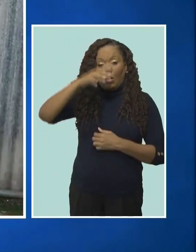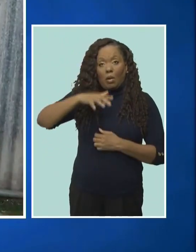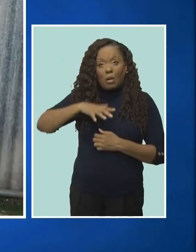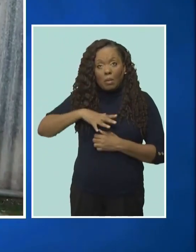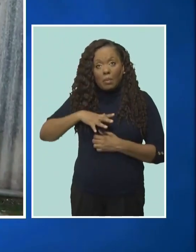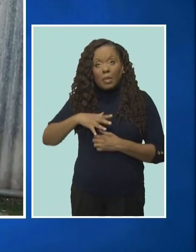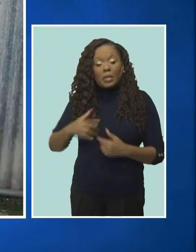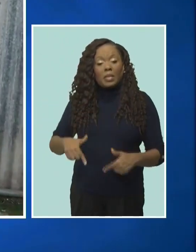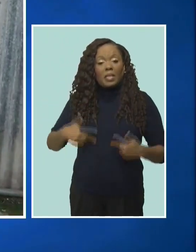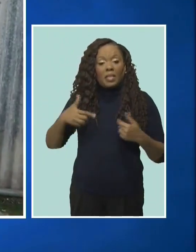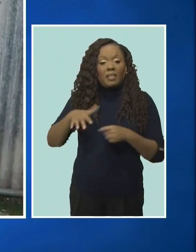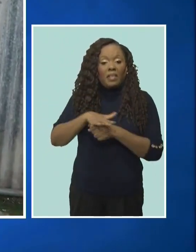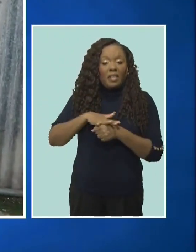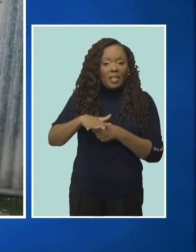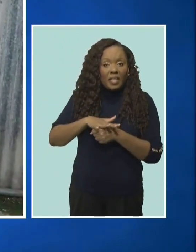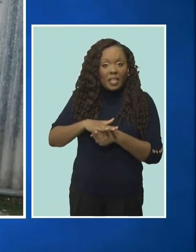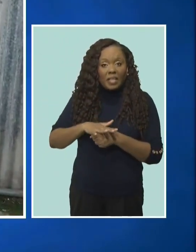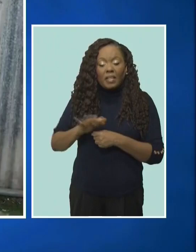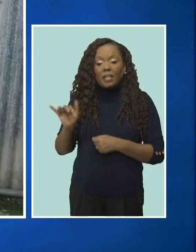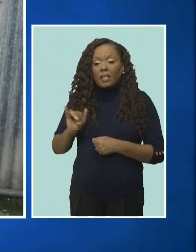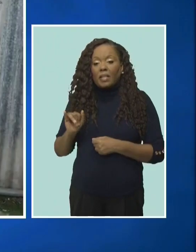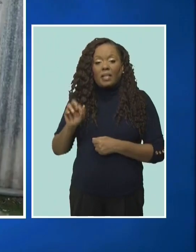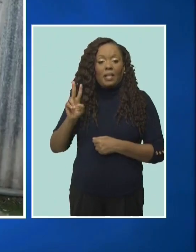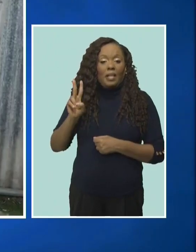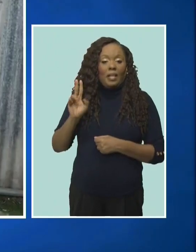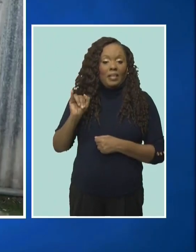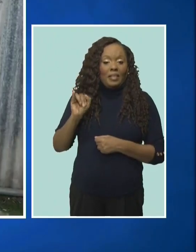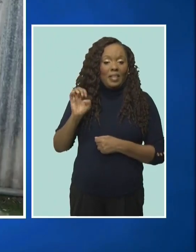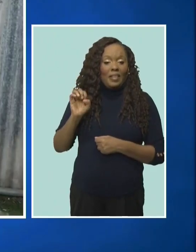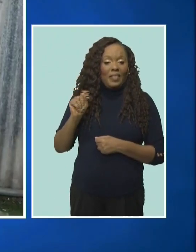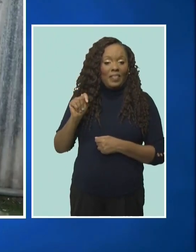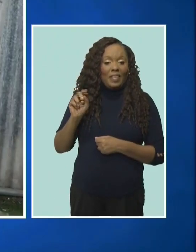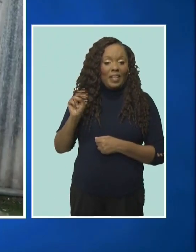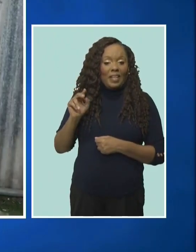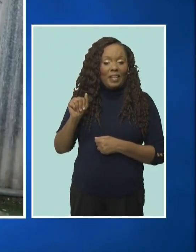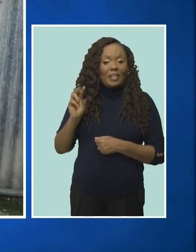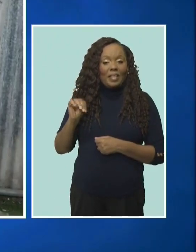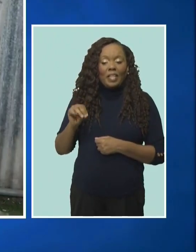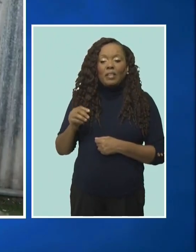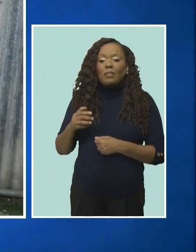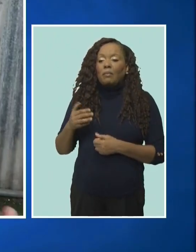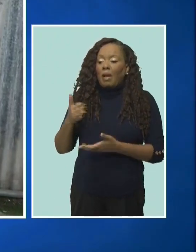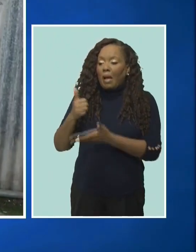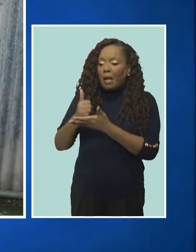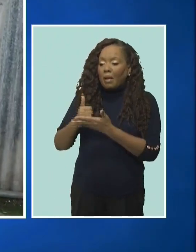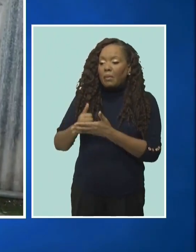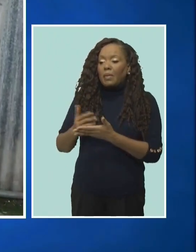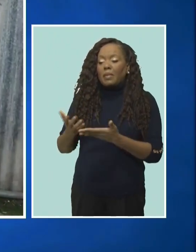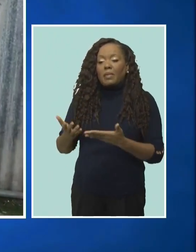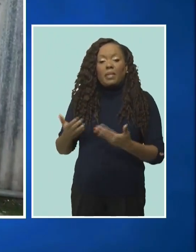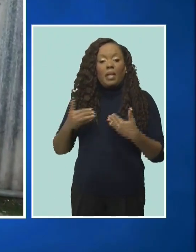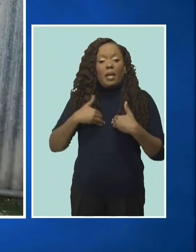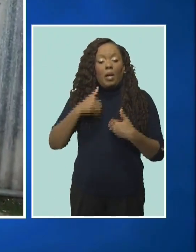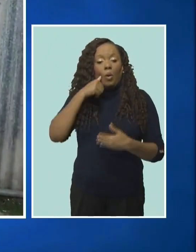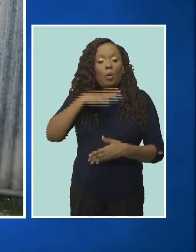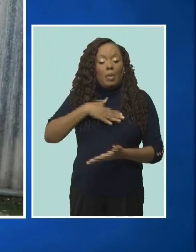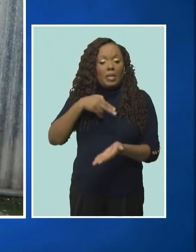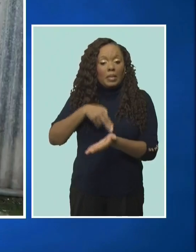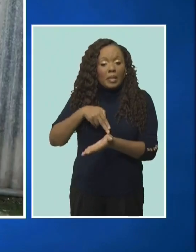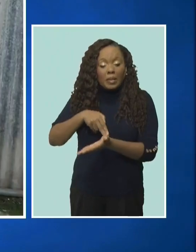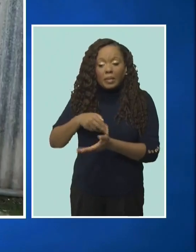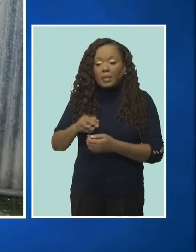and I think maybe Blackwater in the area. They were really assisting with him. They had a nurse lady, they had a